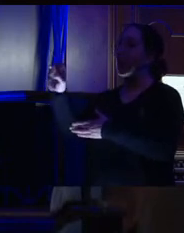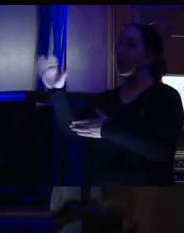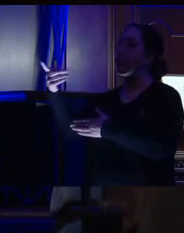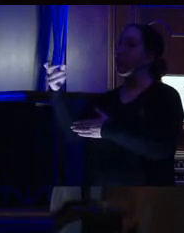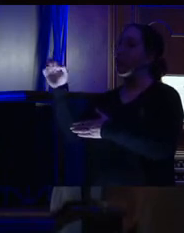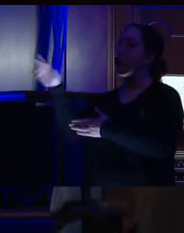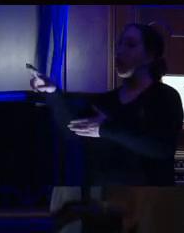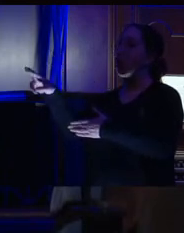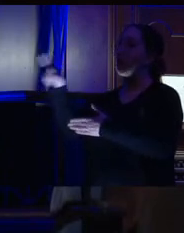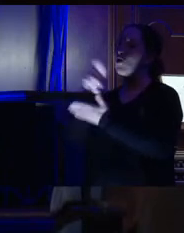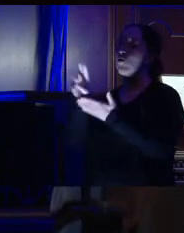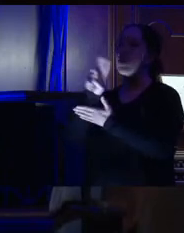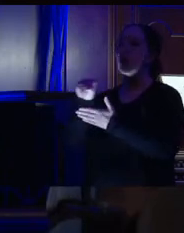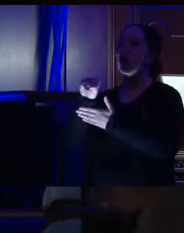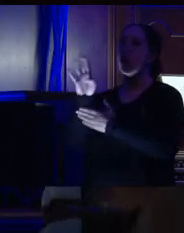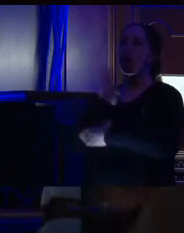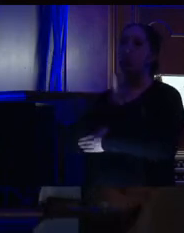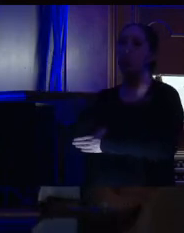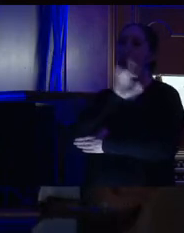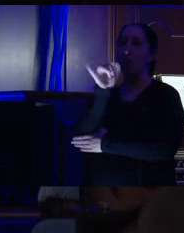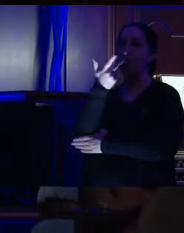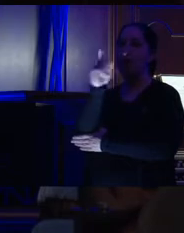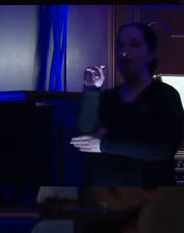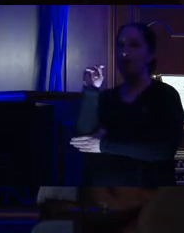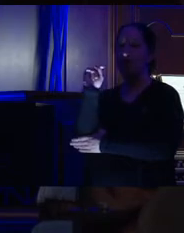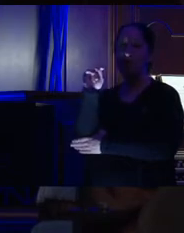Michigan Board of Regents.